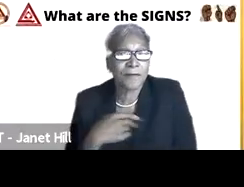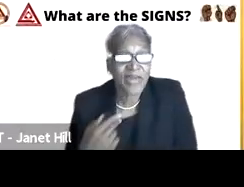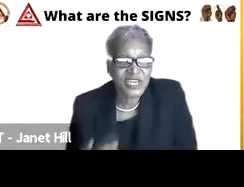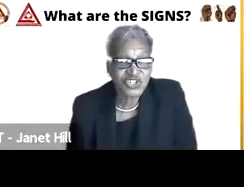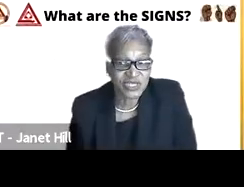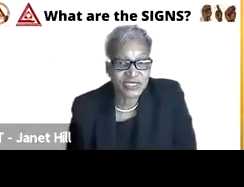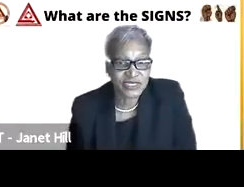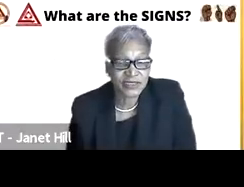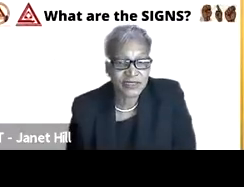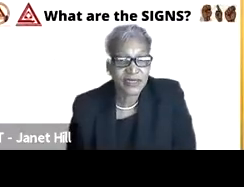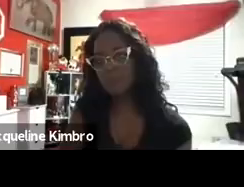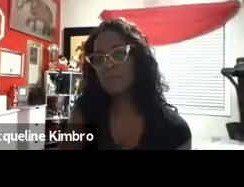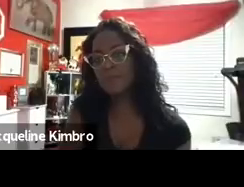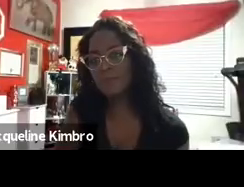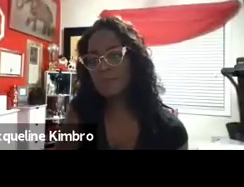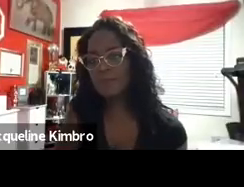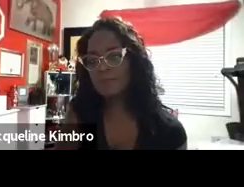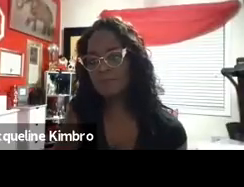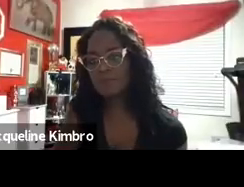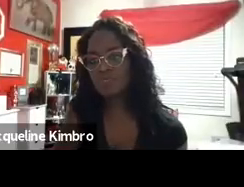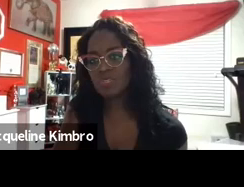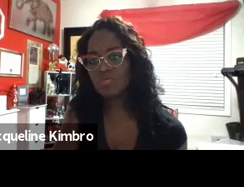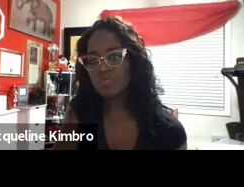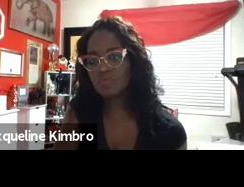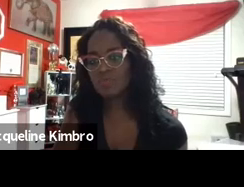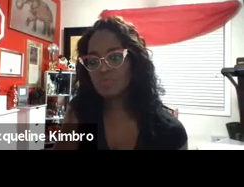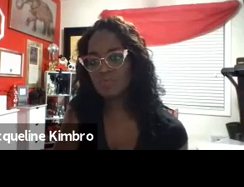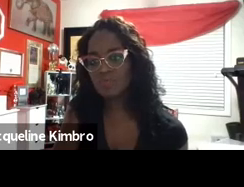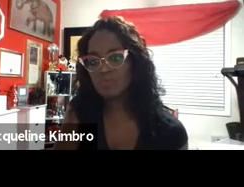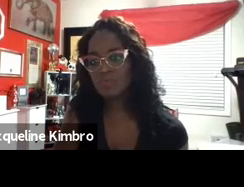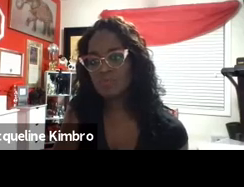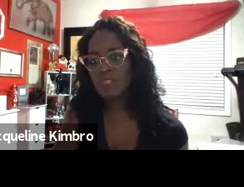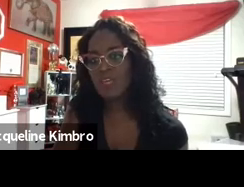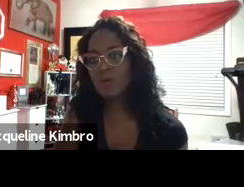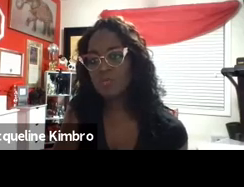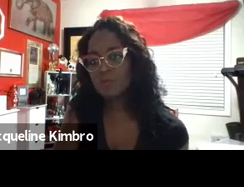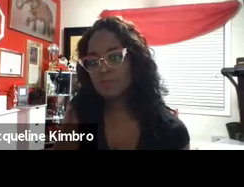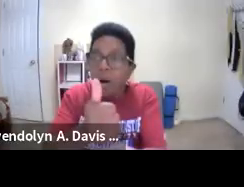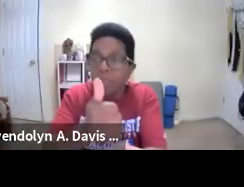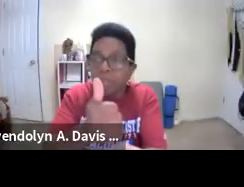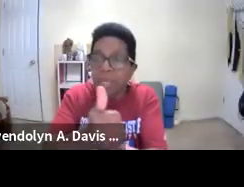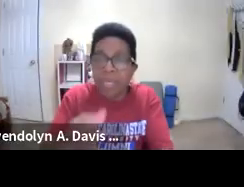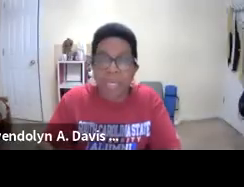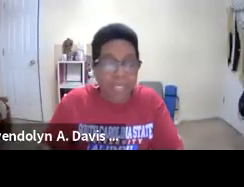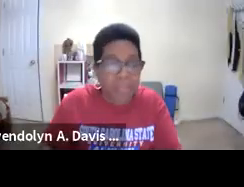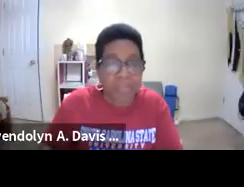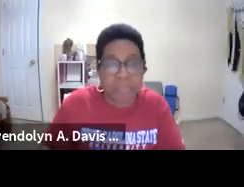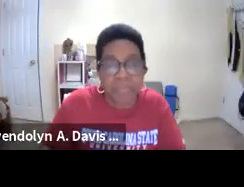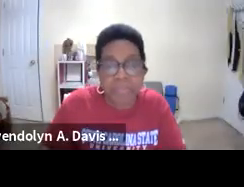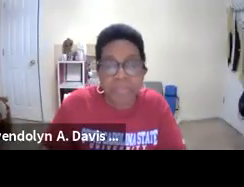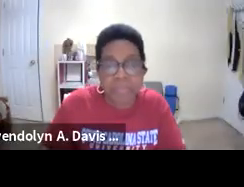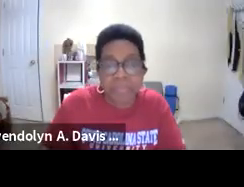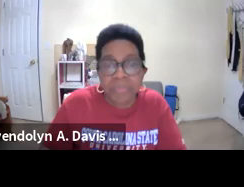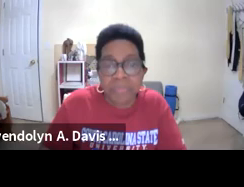it's patient. Mm-hmm. We have a patient over here who needs what? Help. Help. So